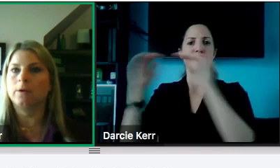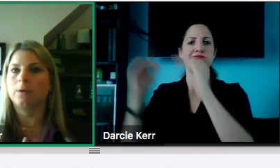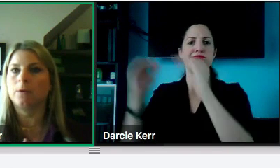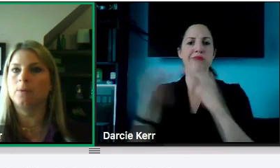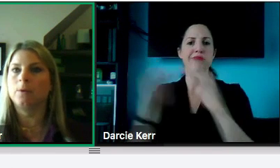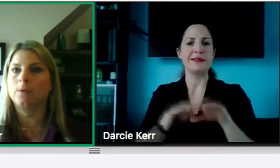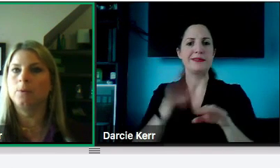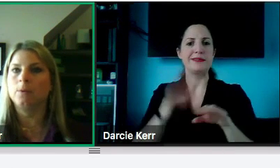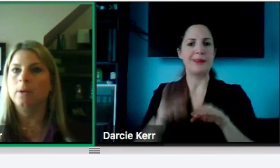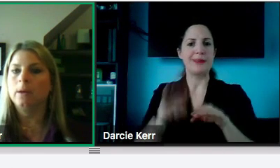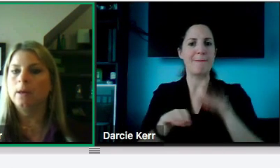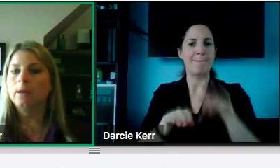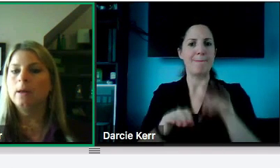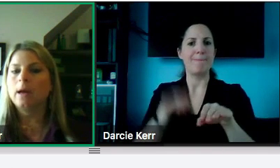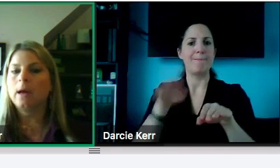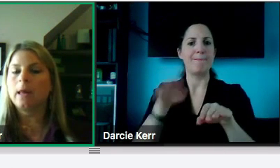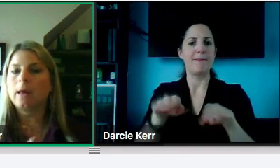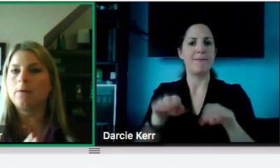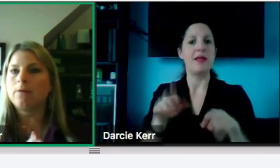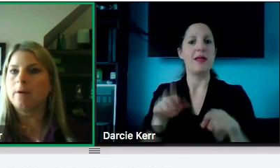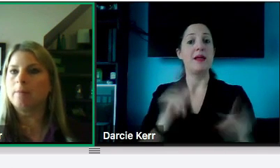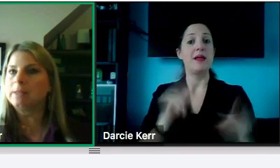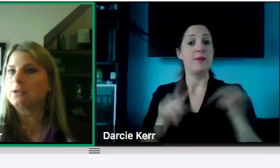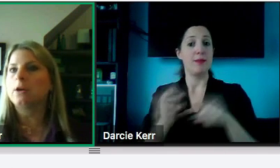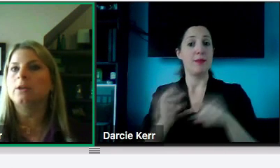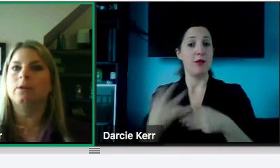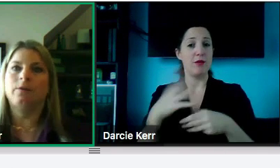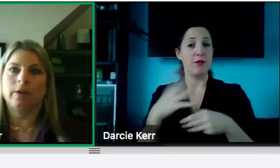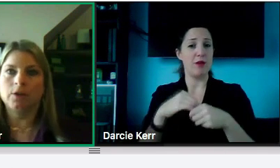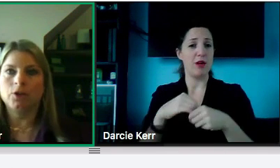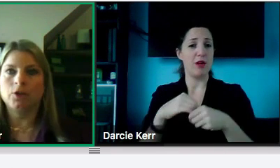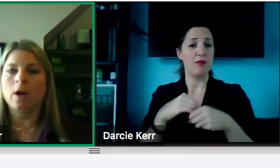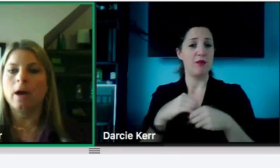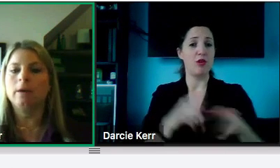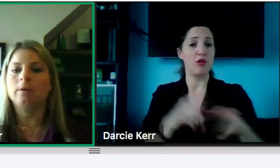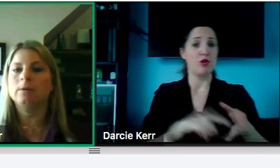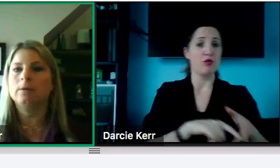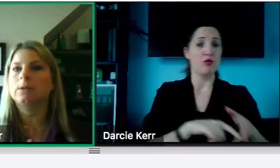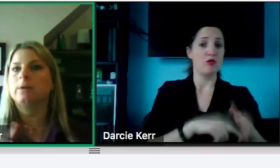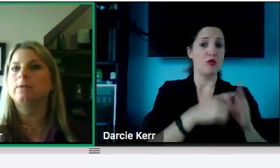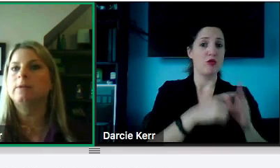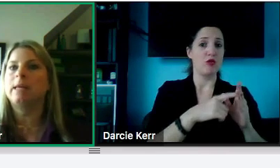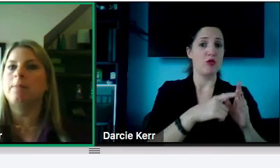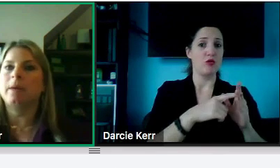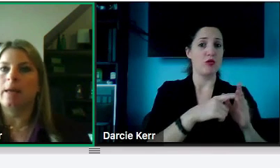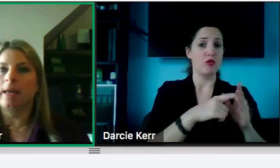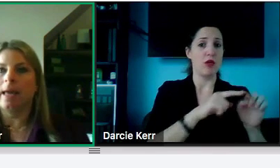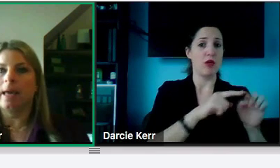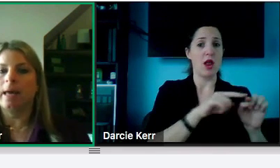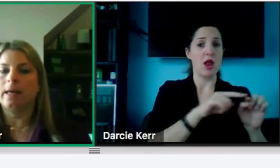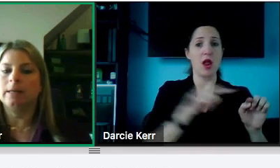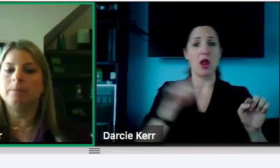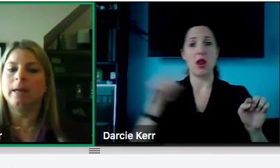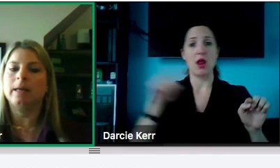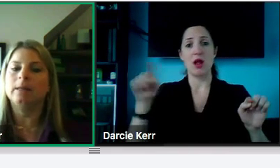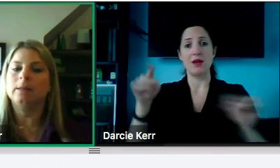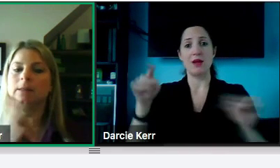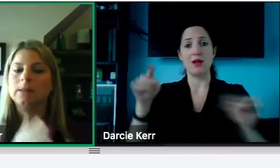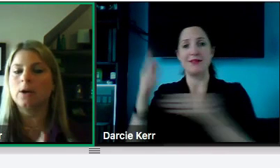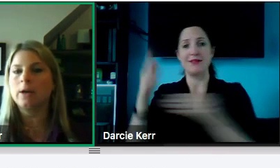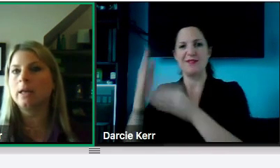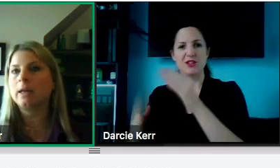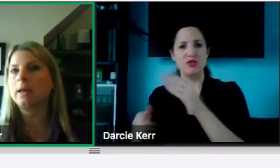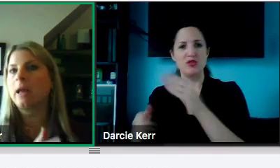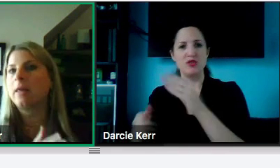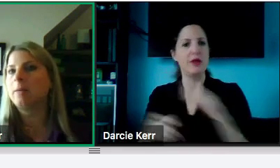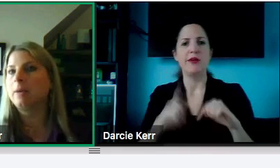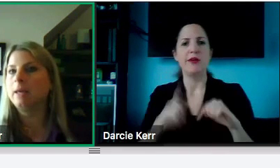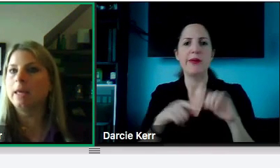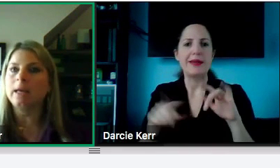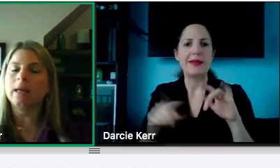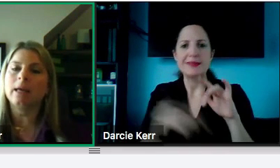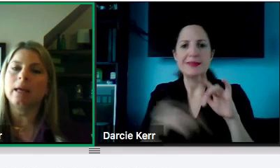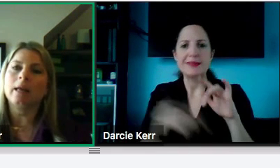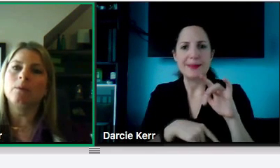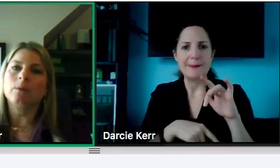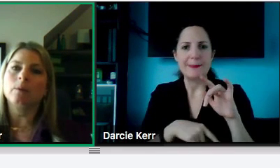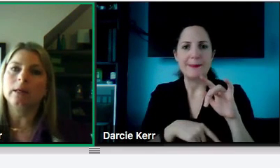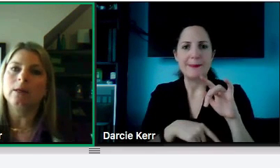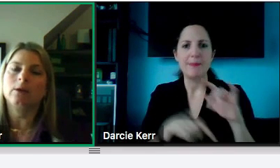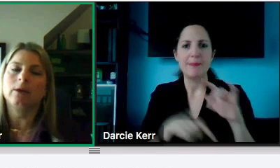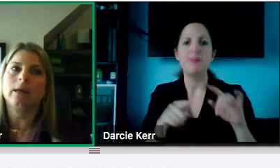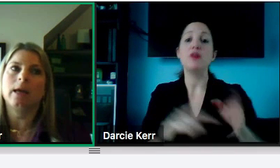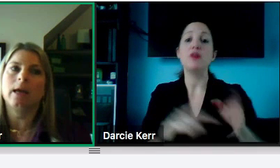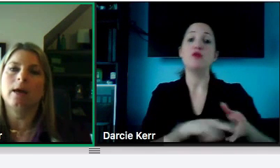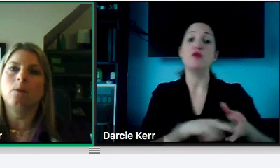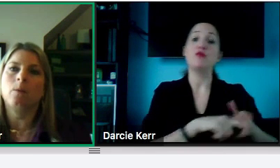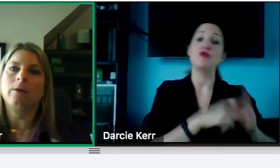participants work through from start to finish, not sort of skipping ahead, but starting at the beginning